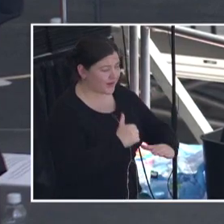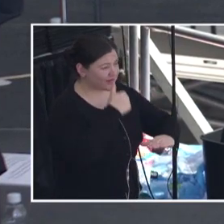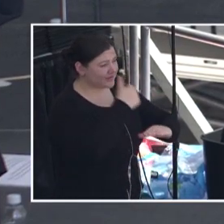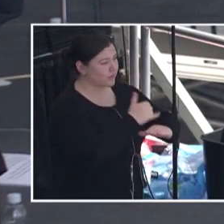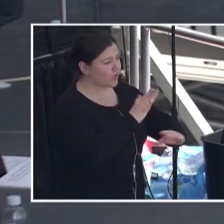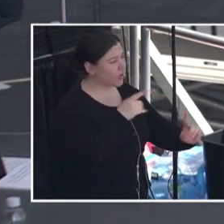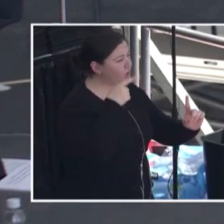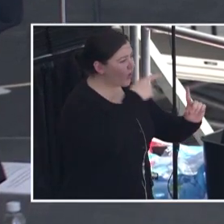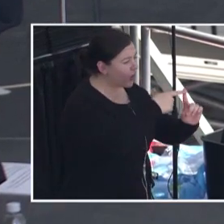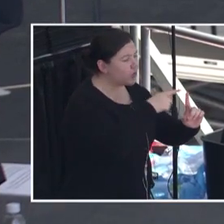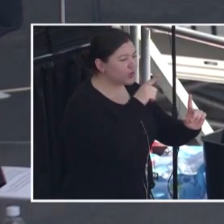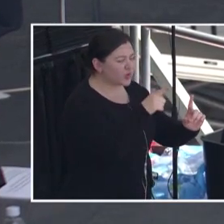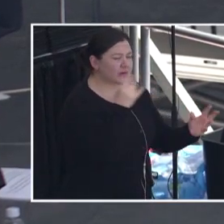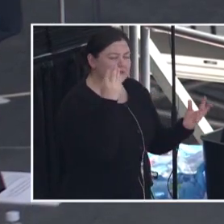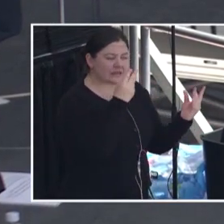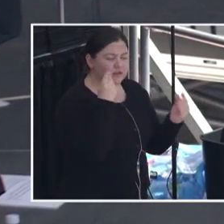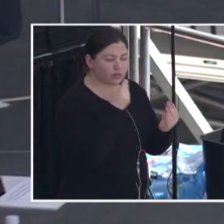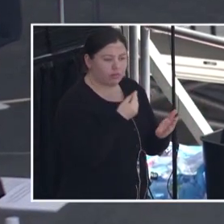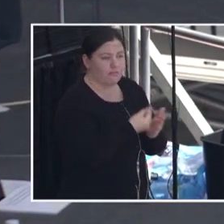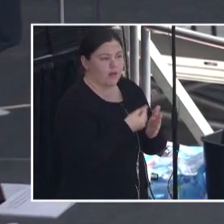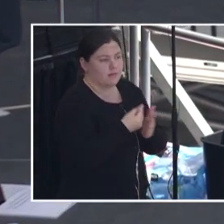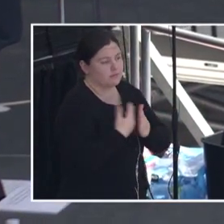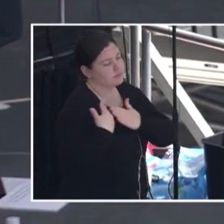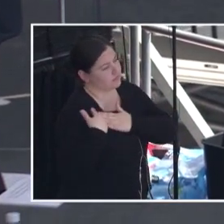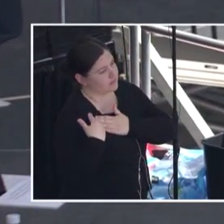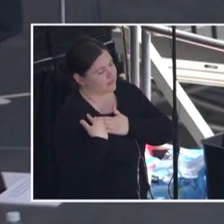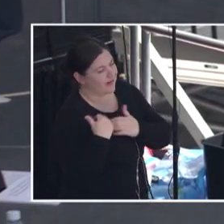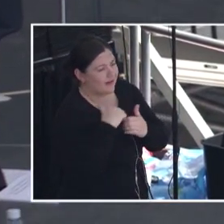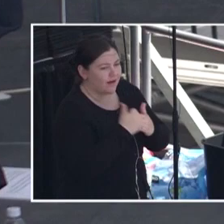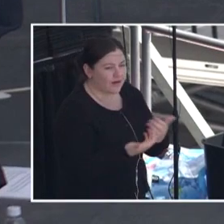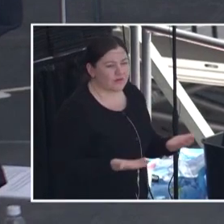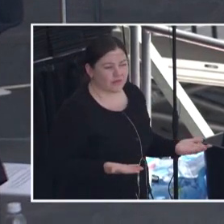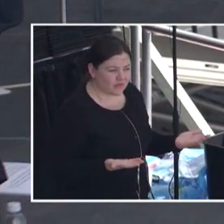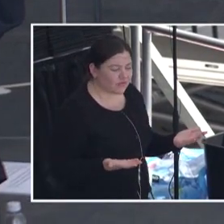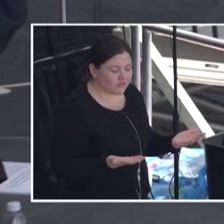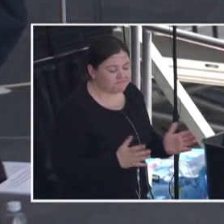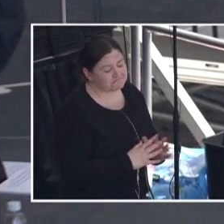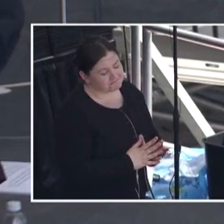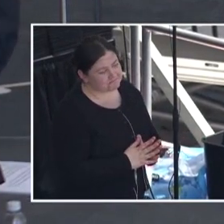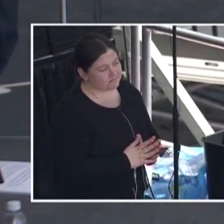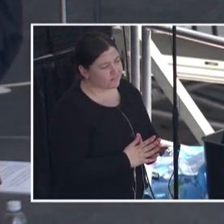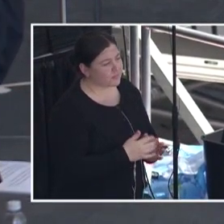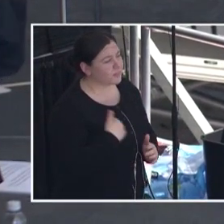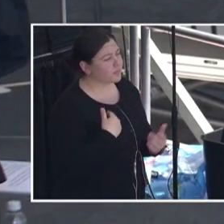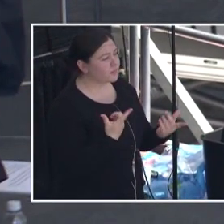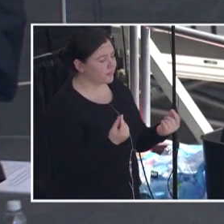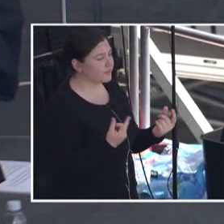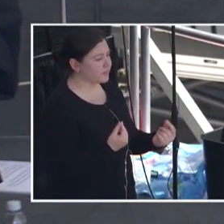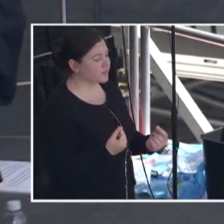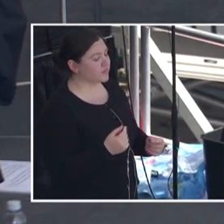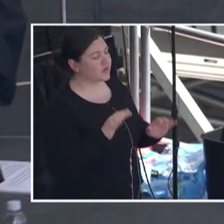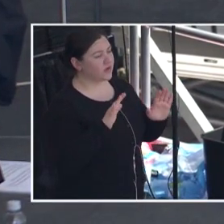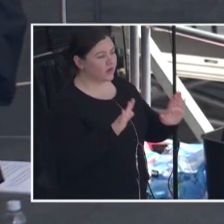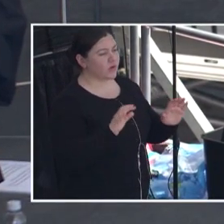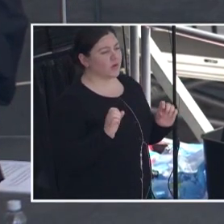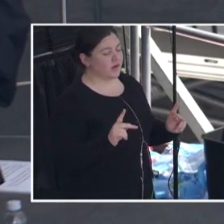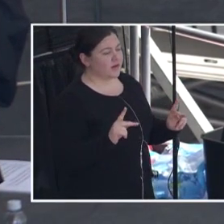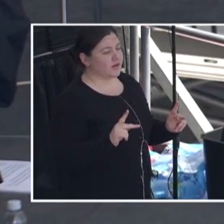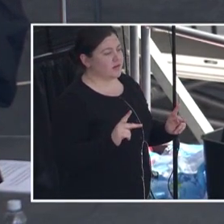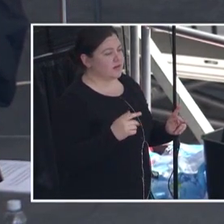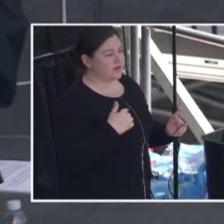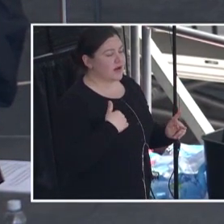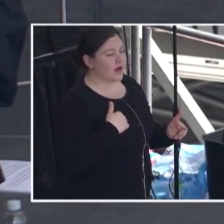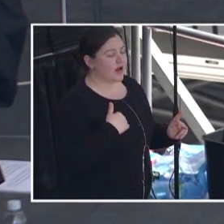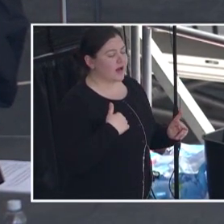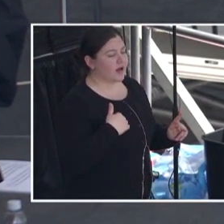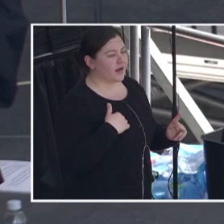in financial responsibilities. So, I took a leap of faith and the challenge of